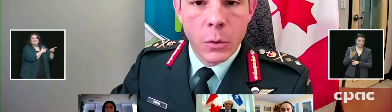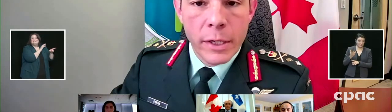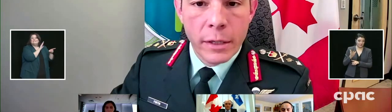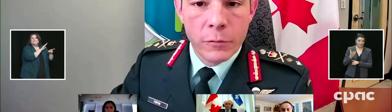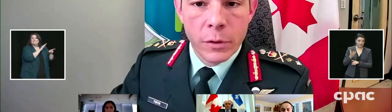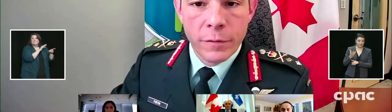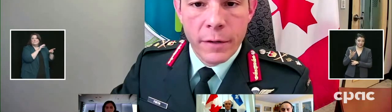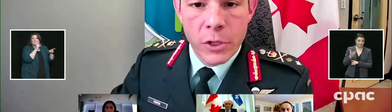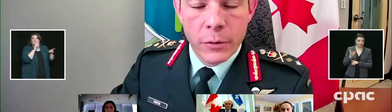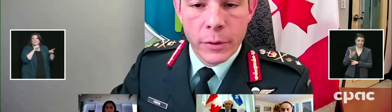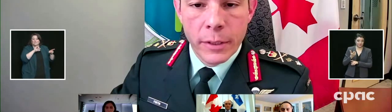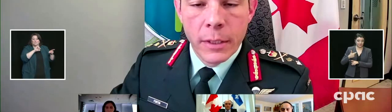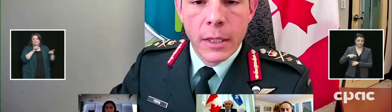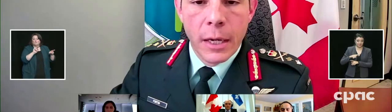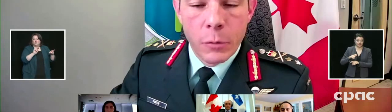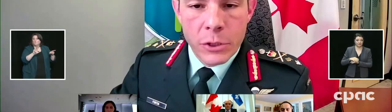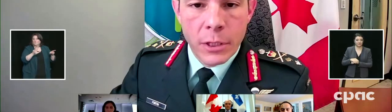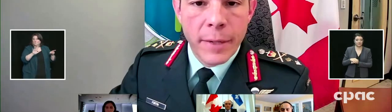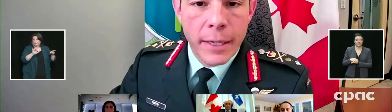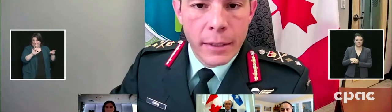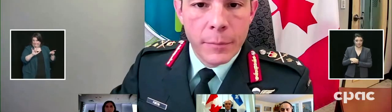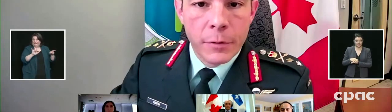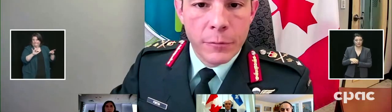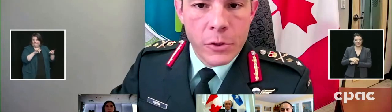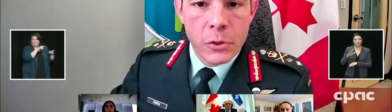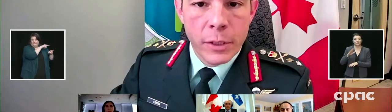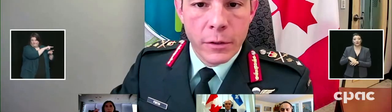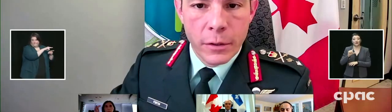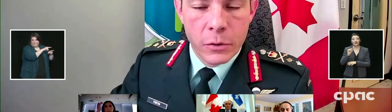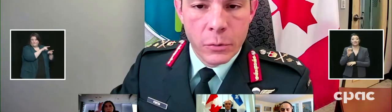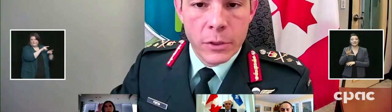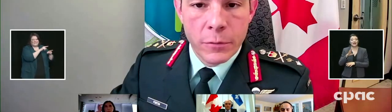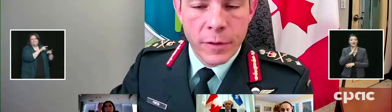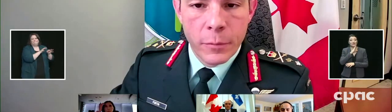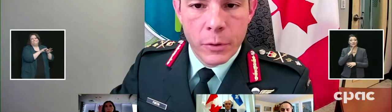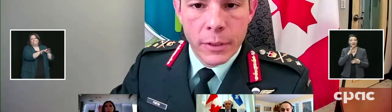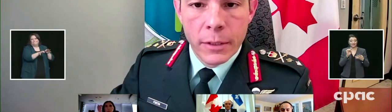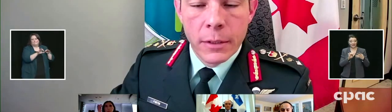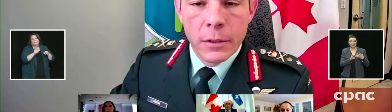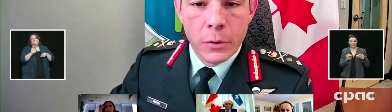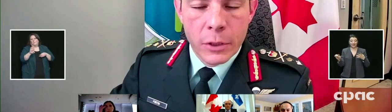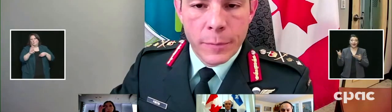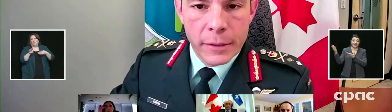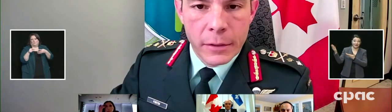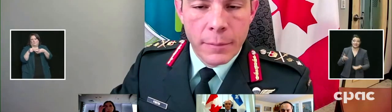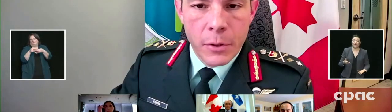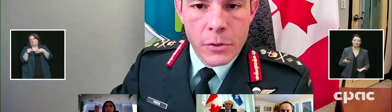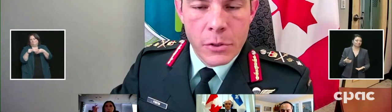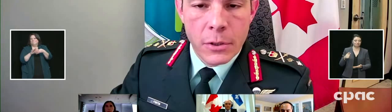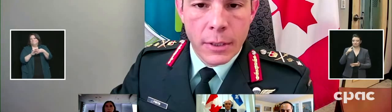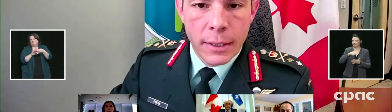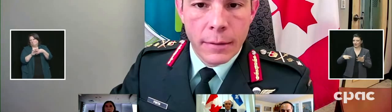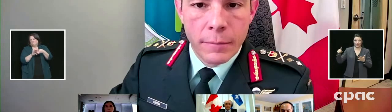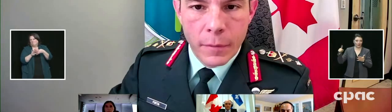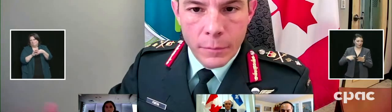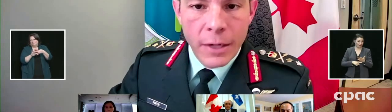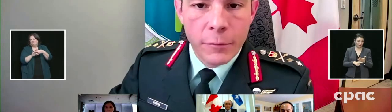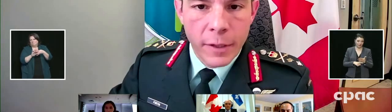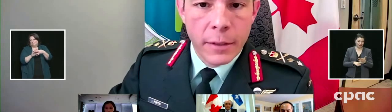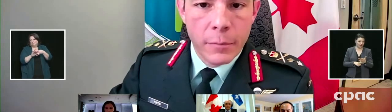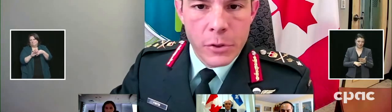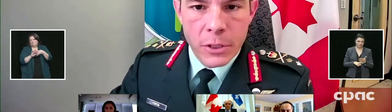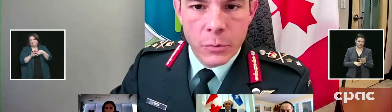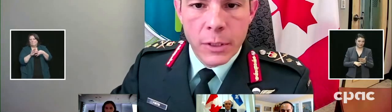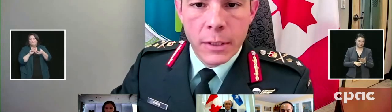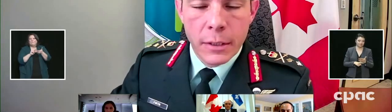Canada in the week of 25 January. It will start back up in the first 2 weeks of February to expected numbers,